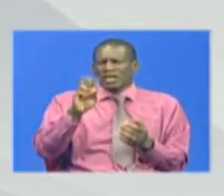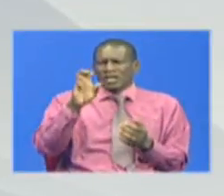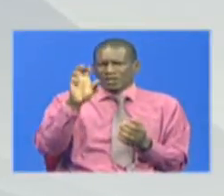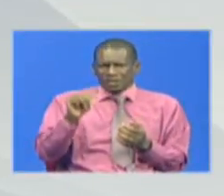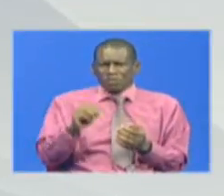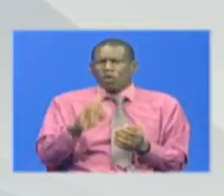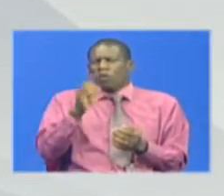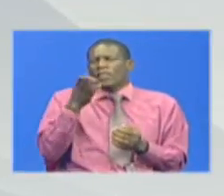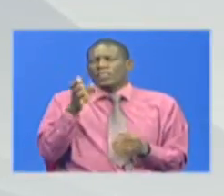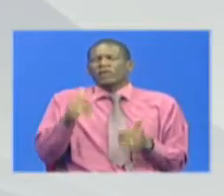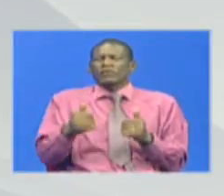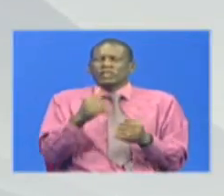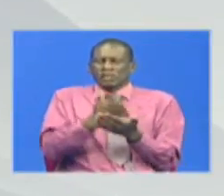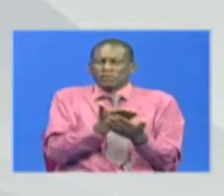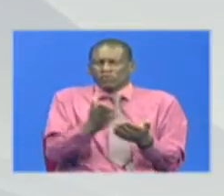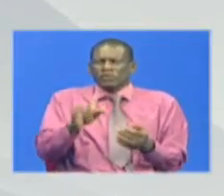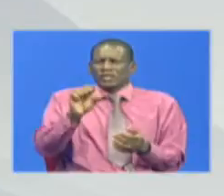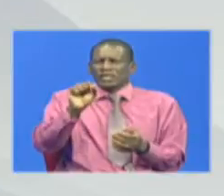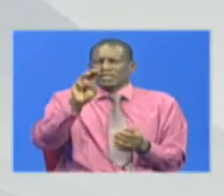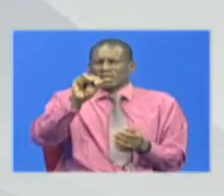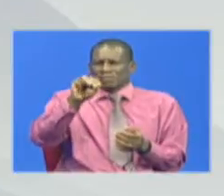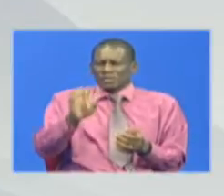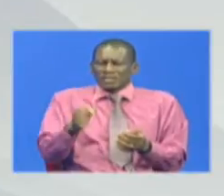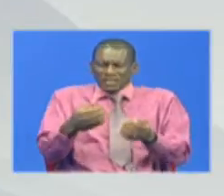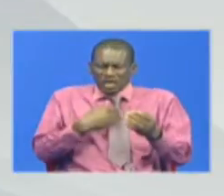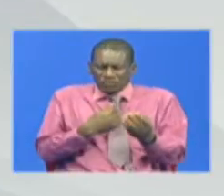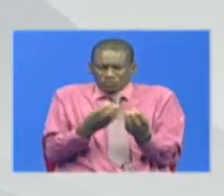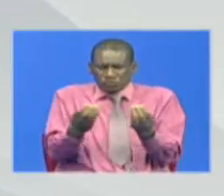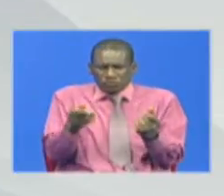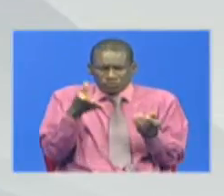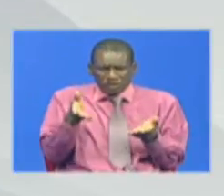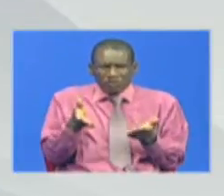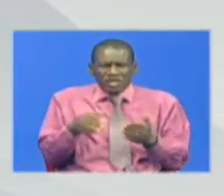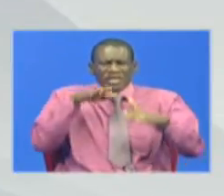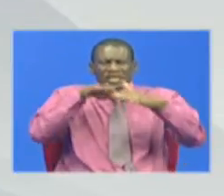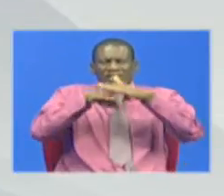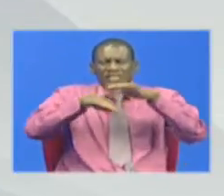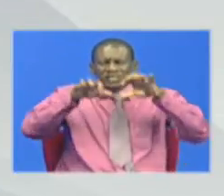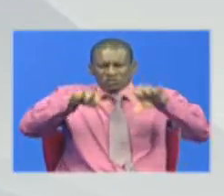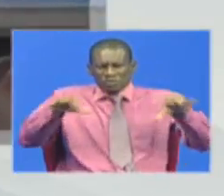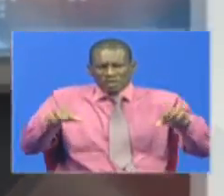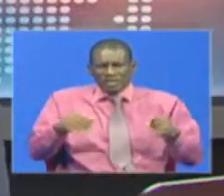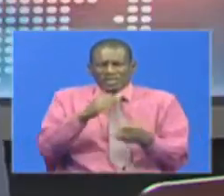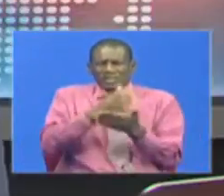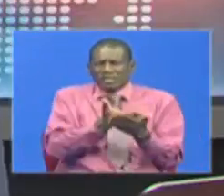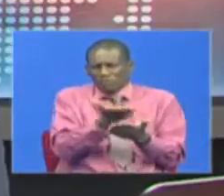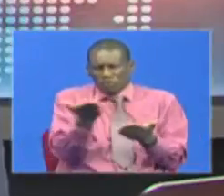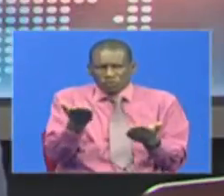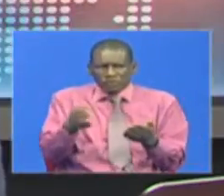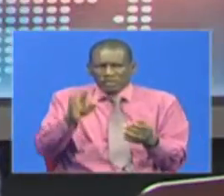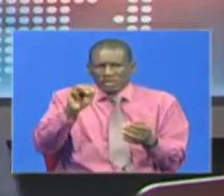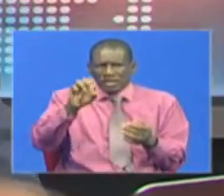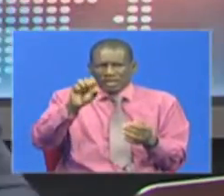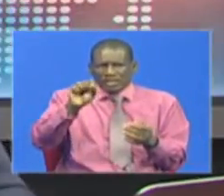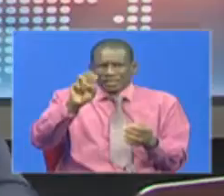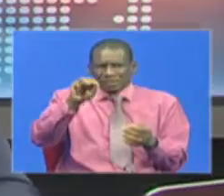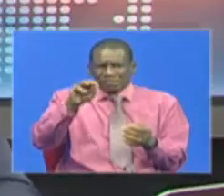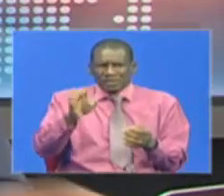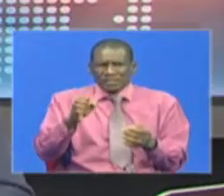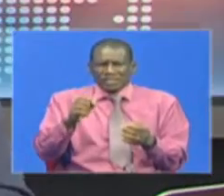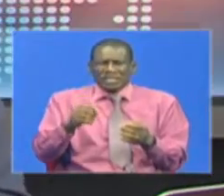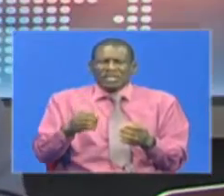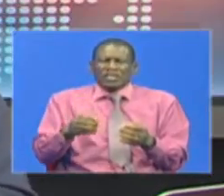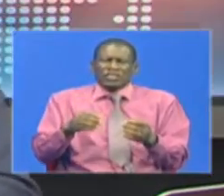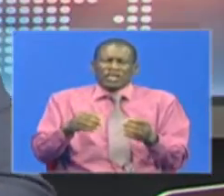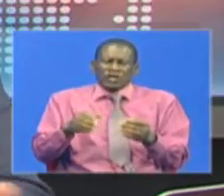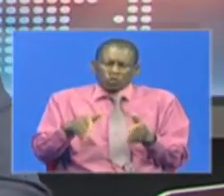that some of these SMEs are having to deal with is access to markets, because some of them, you can find their distribution channels have been cut